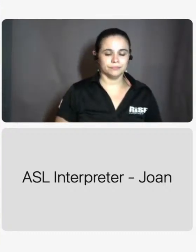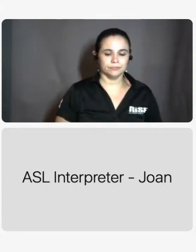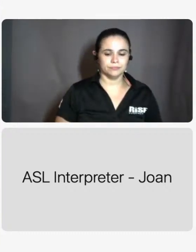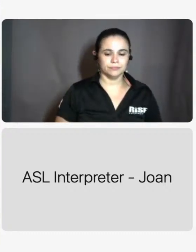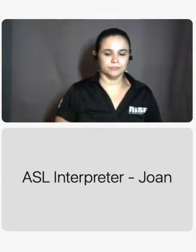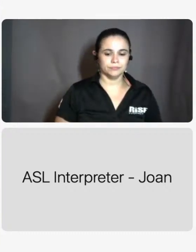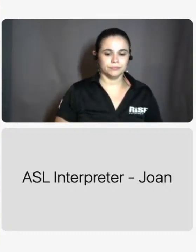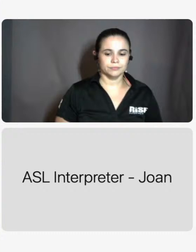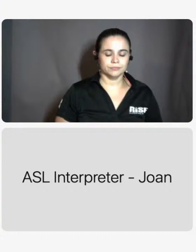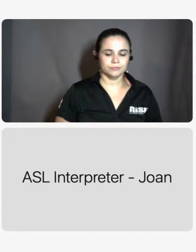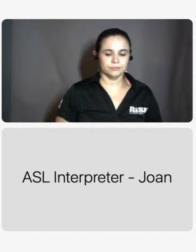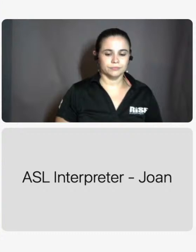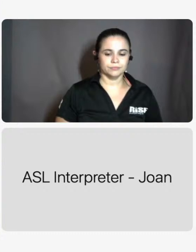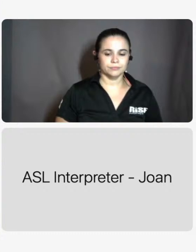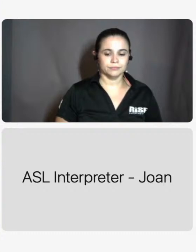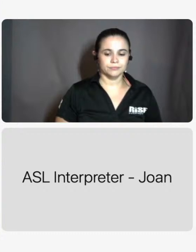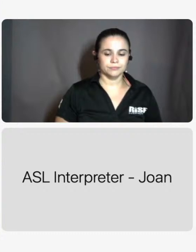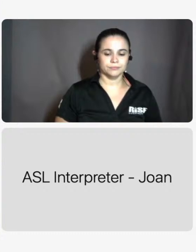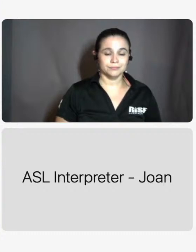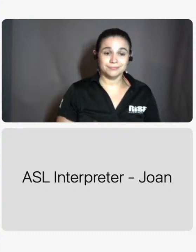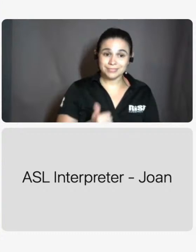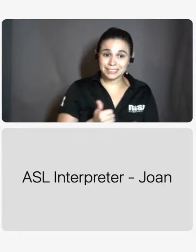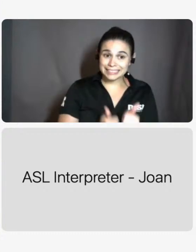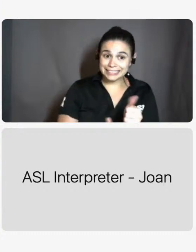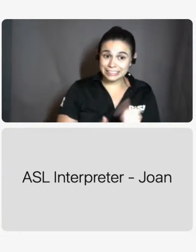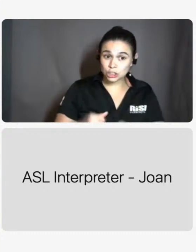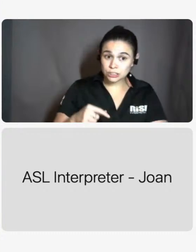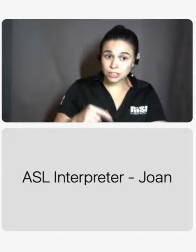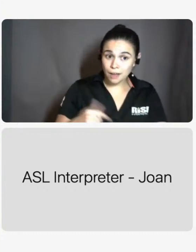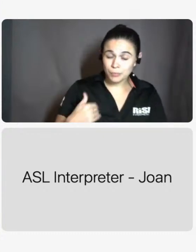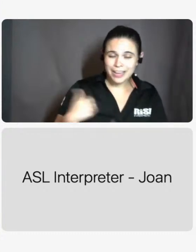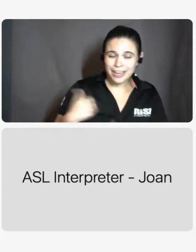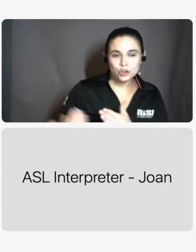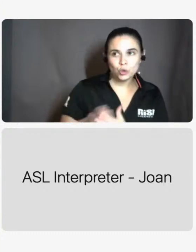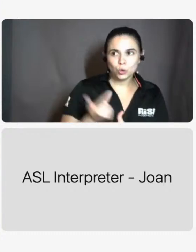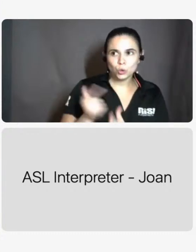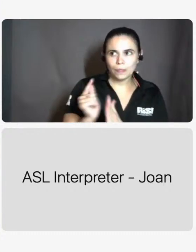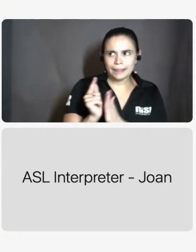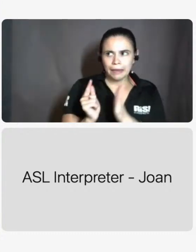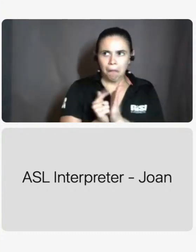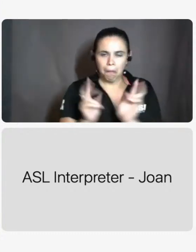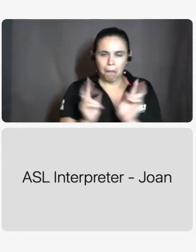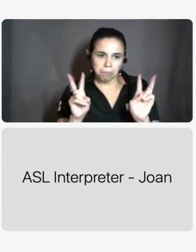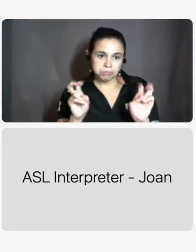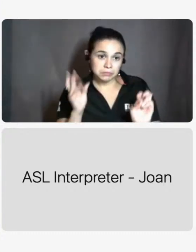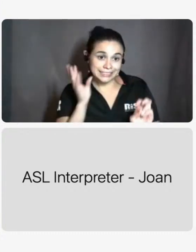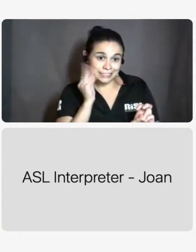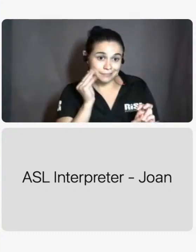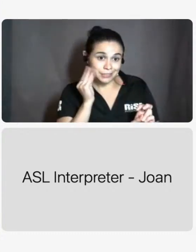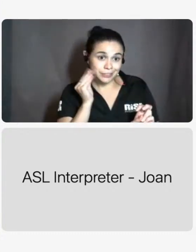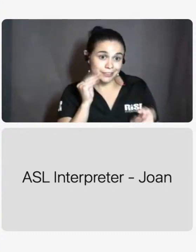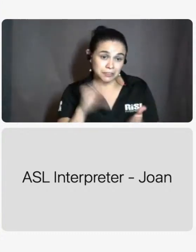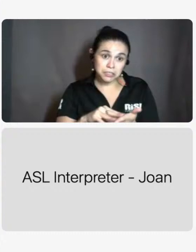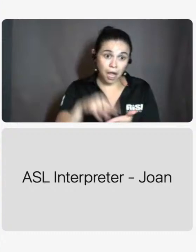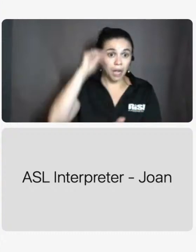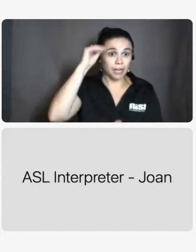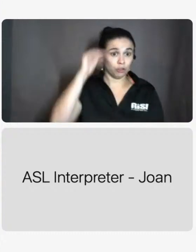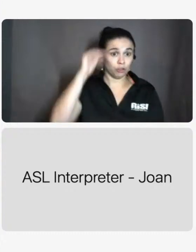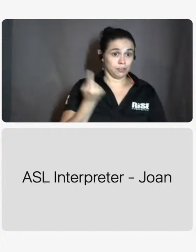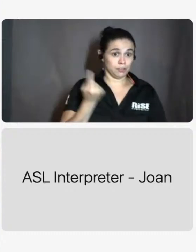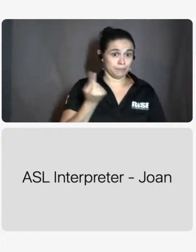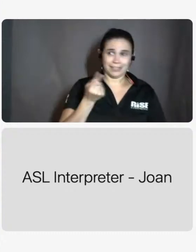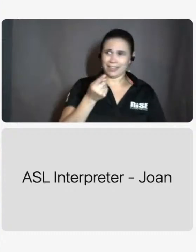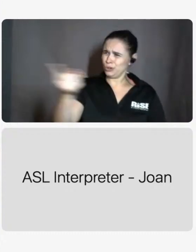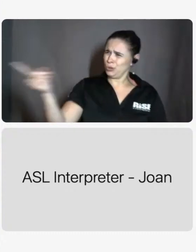always learned something. And you were all really great teachers. So thank you for that. Thank